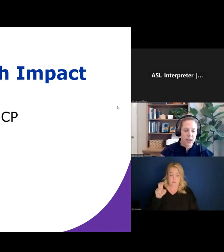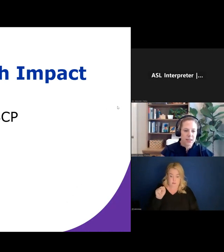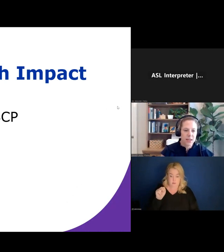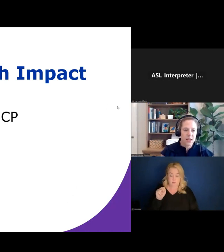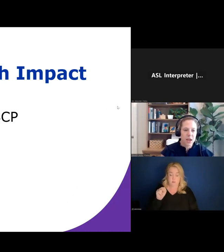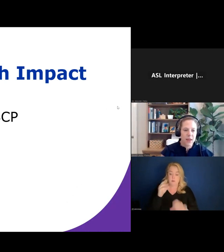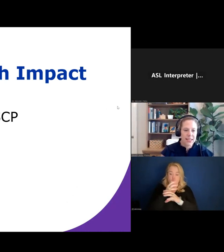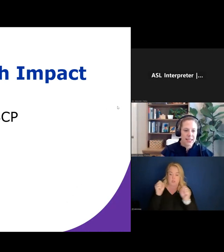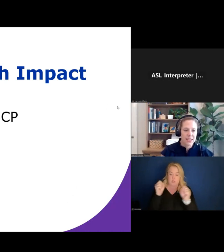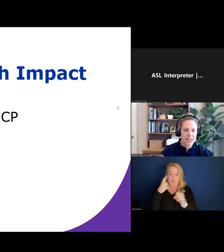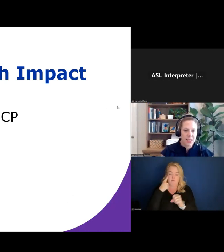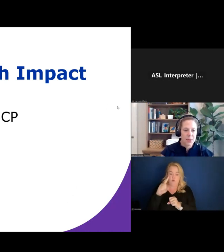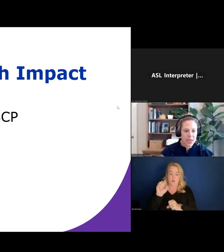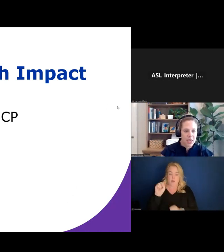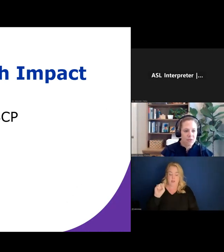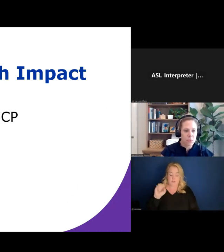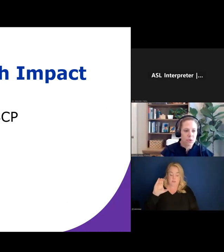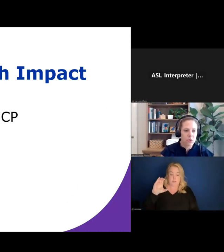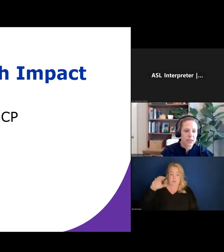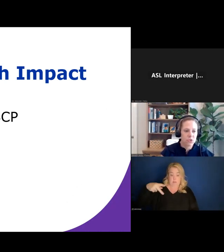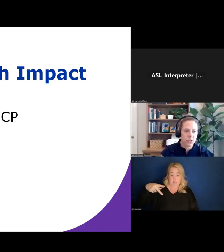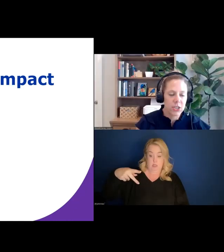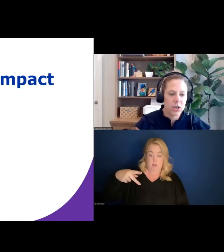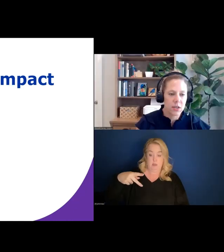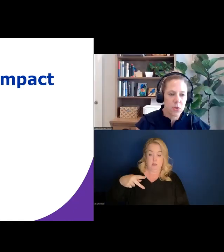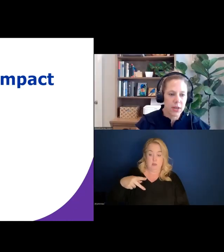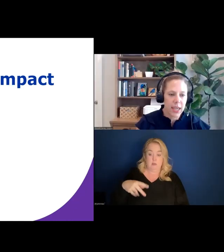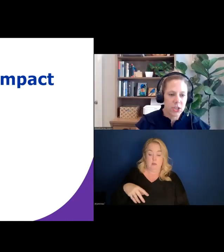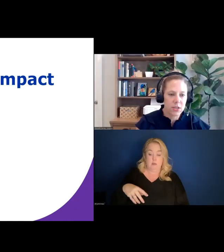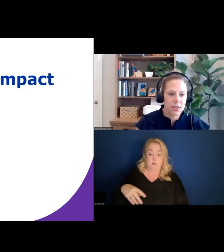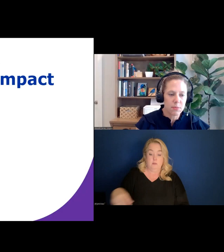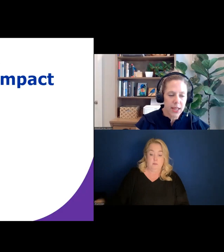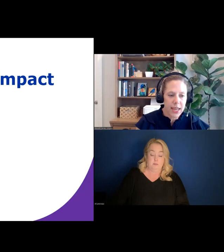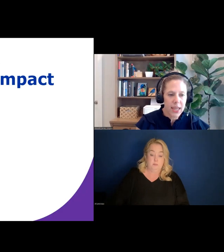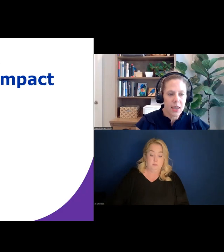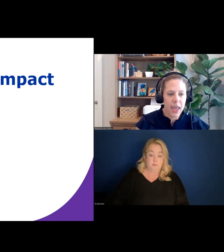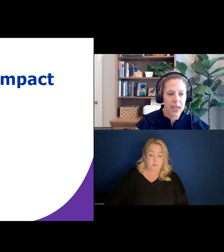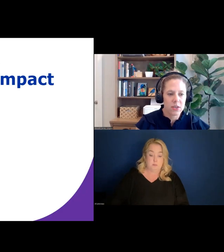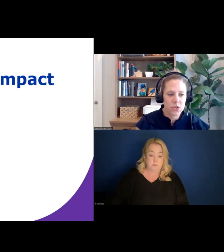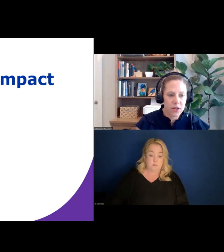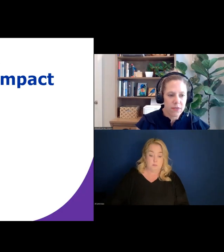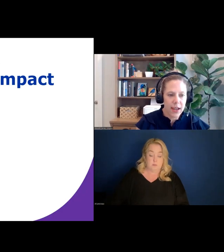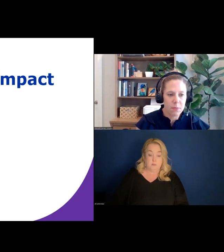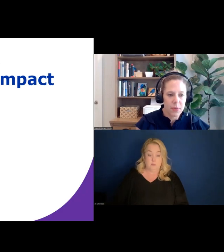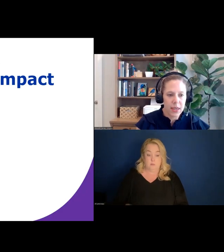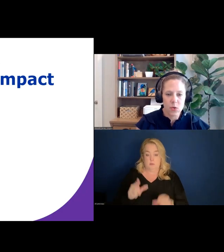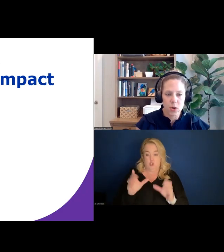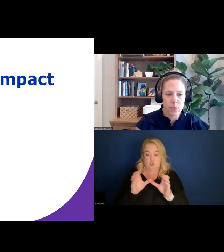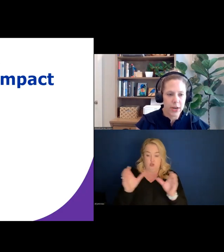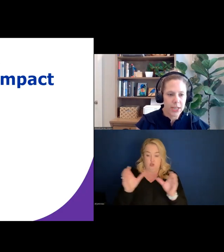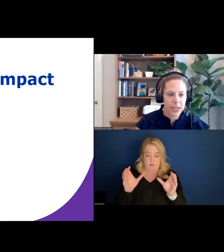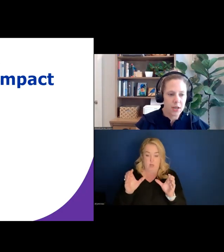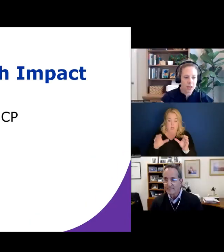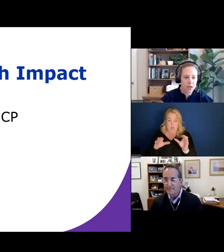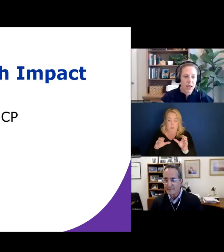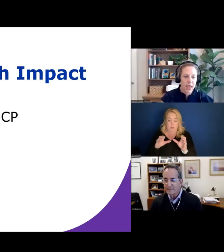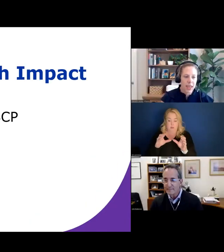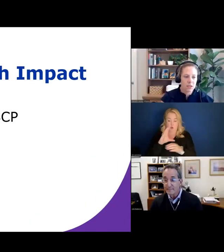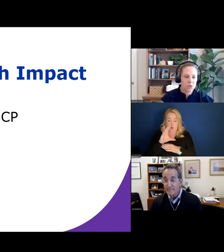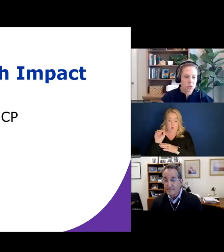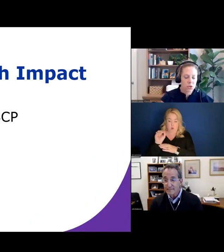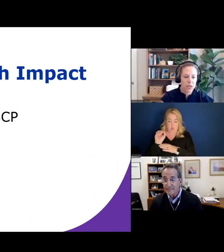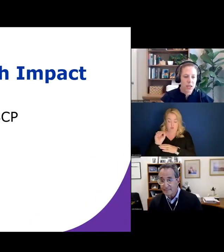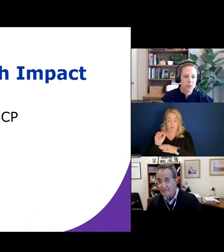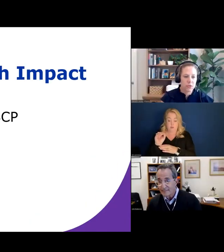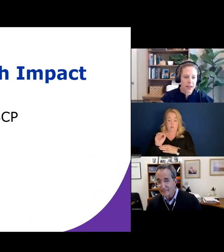as president of SCP, formerly Strategic Communications and Planning, a certified B corporation